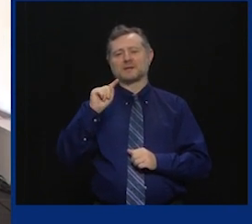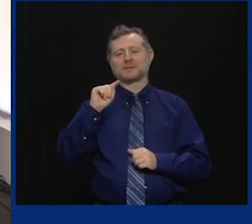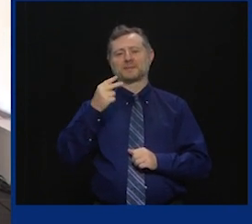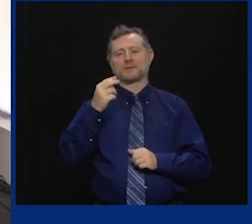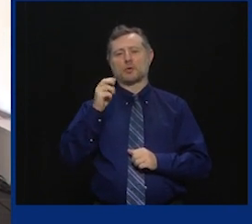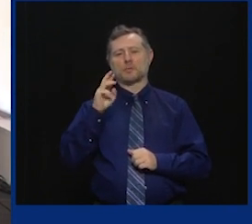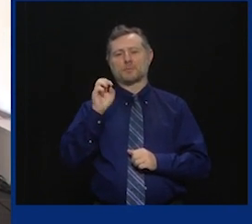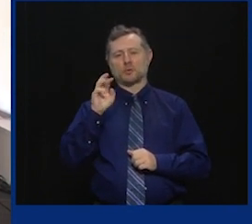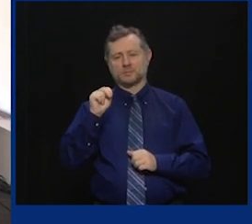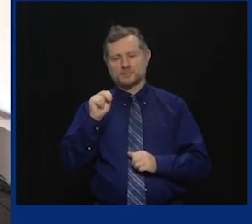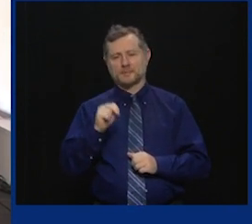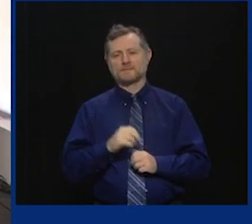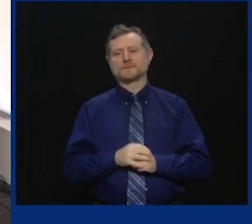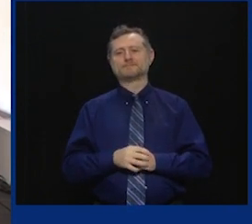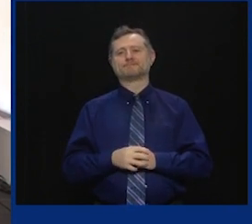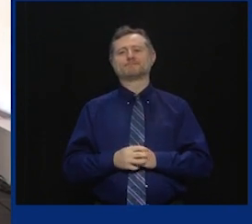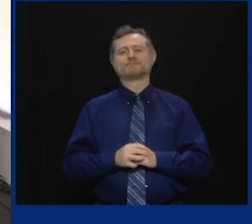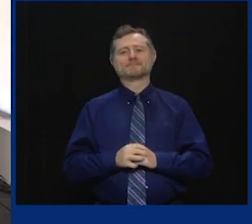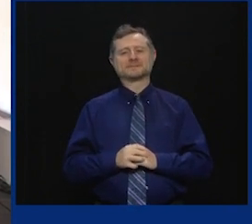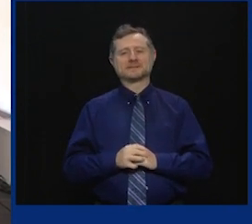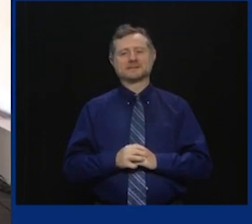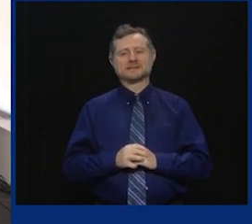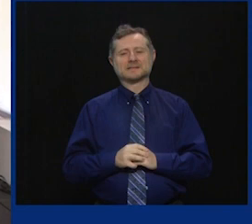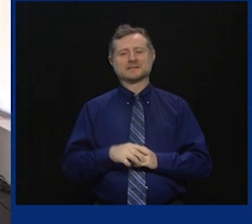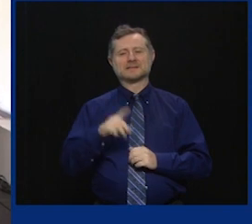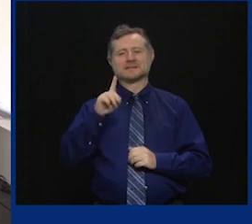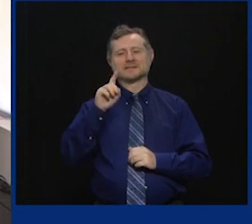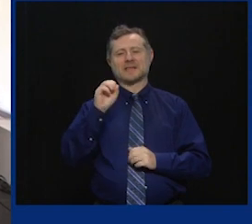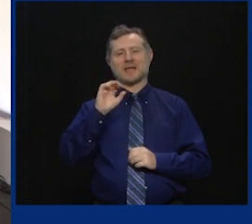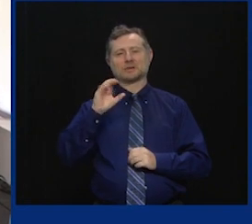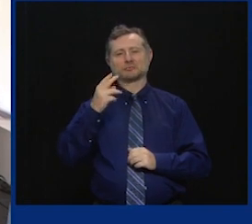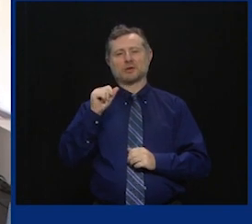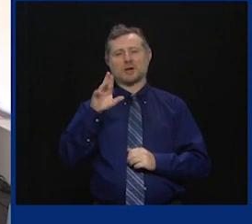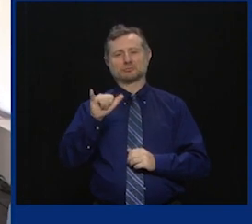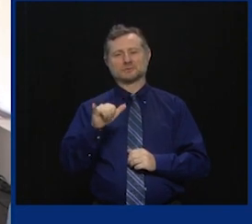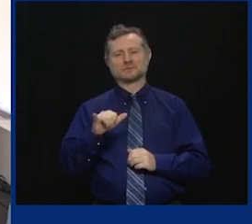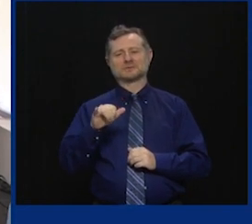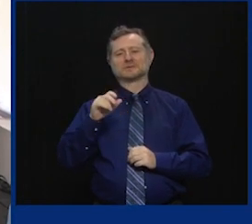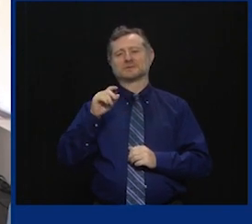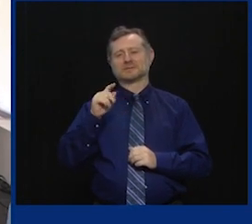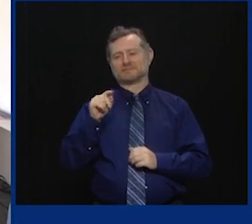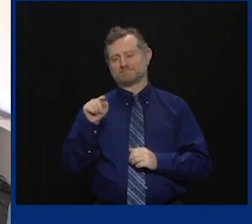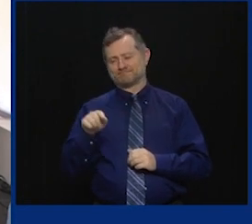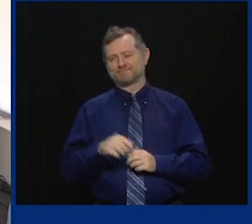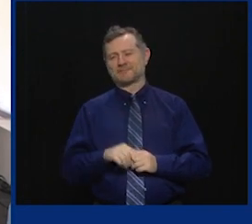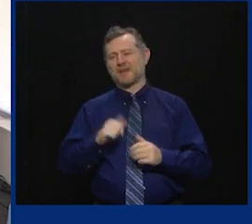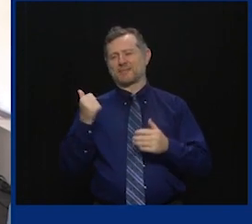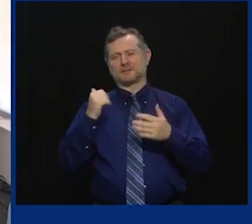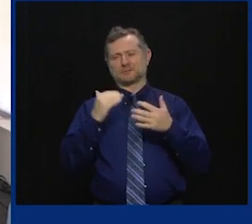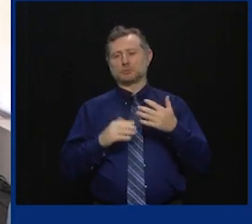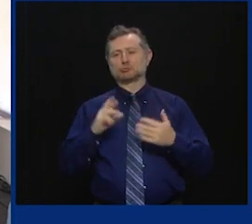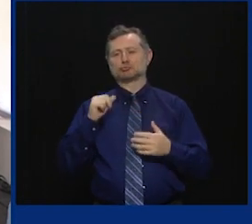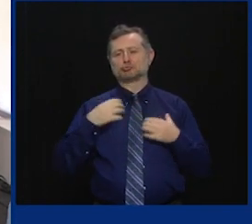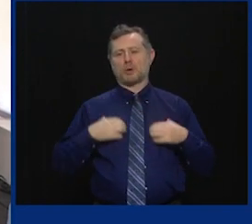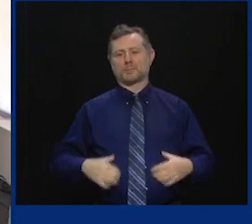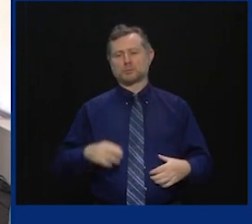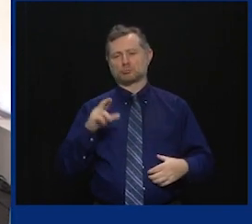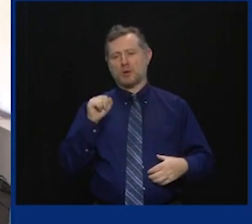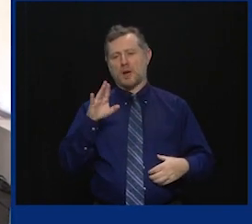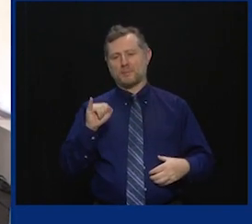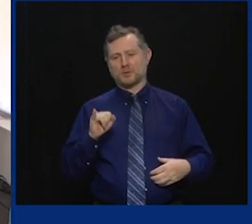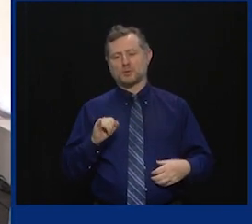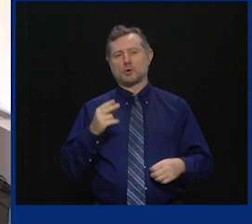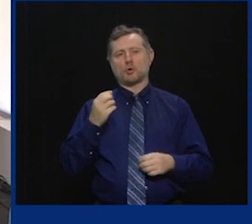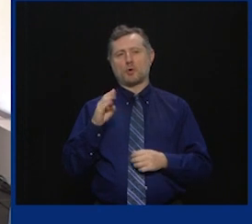Zachary Katz-Nelson, Executive Director of the Lippman Commission, Rabbi Hilly Halber, Central Synagogue and